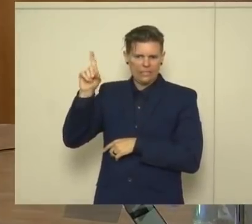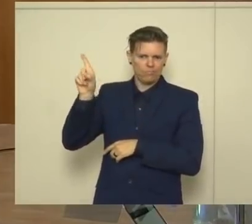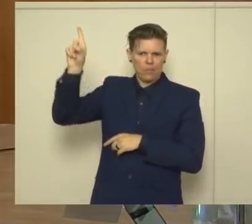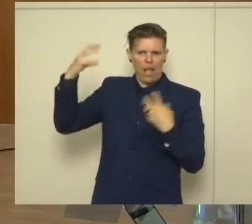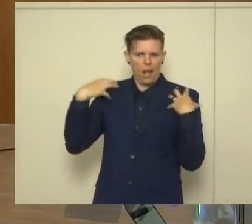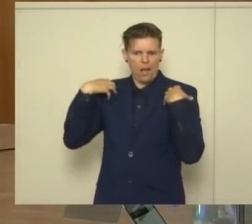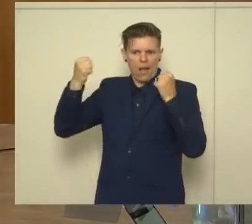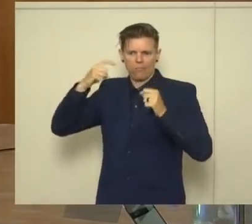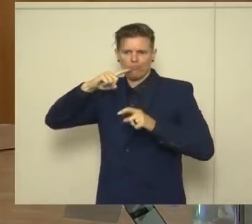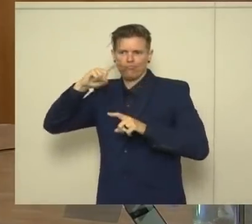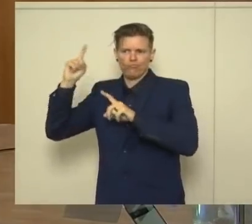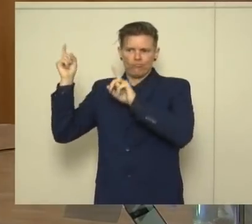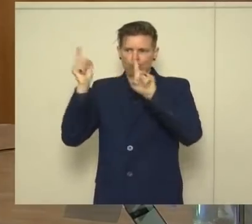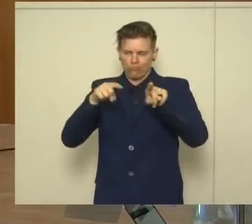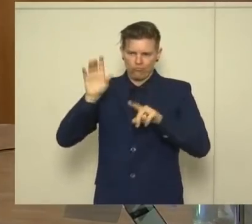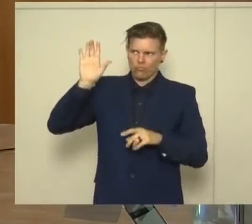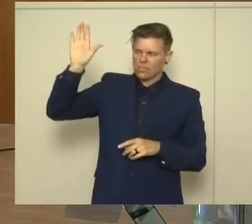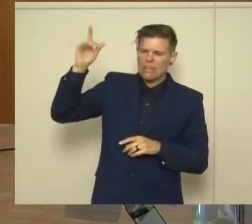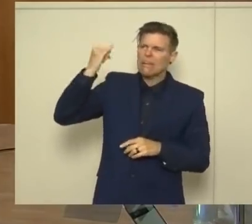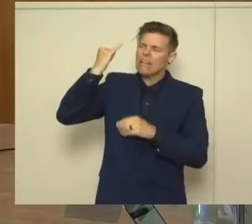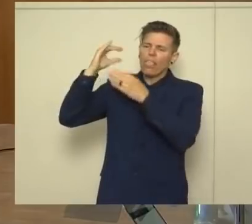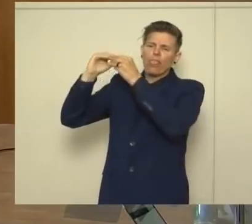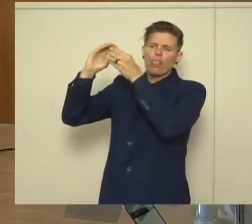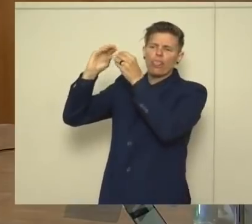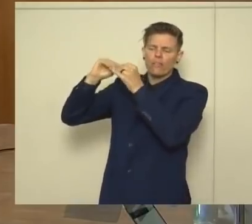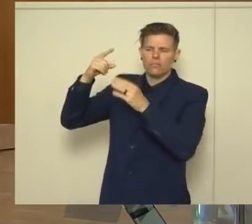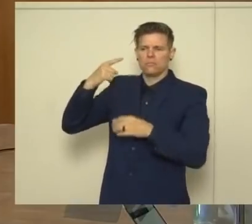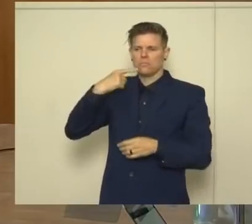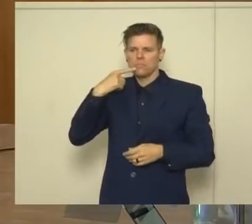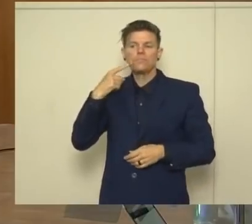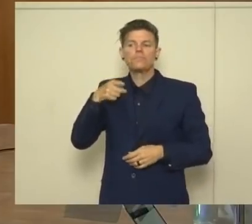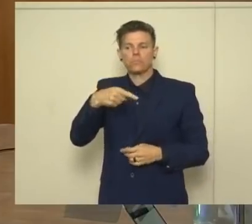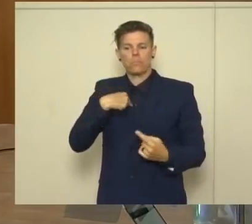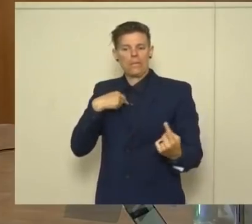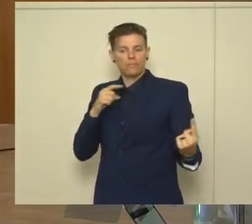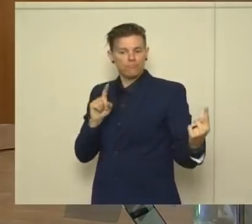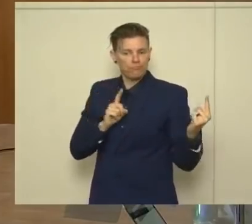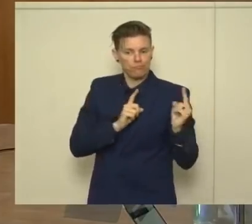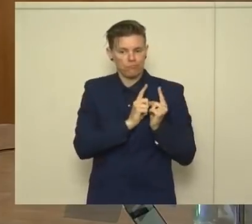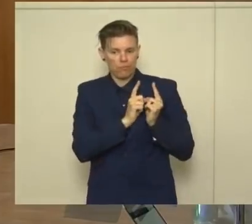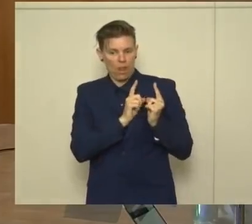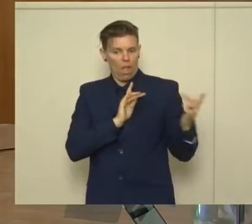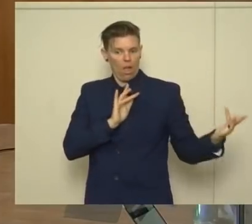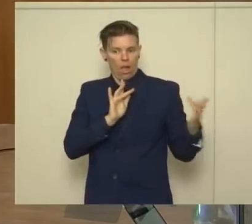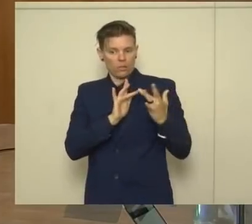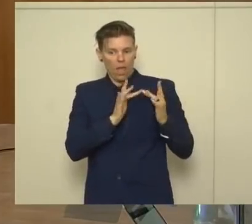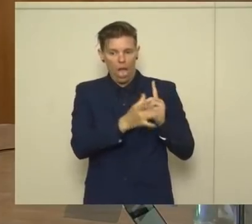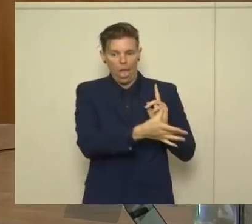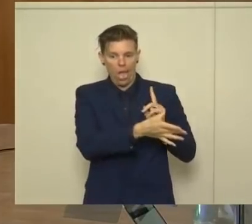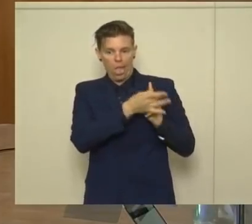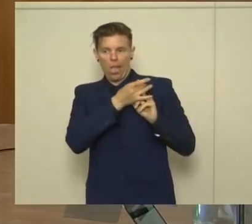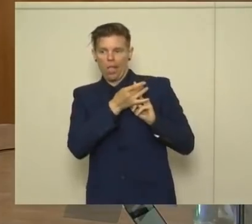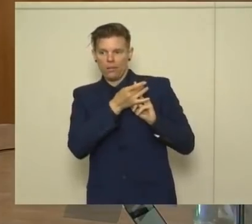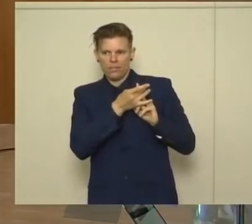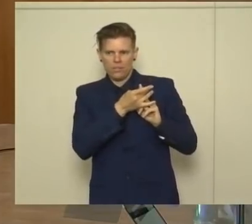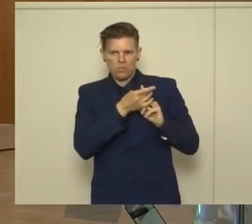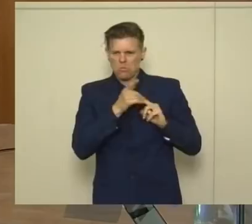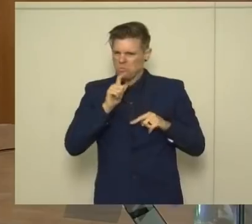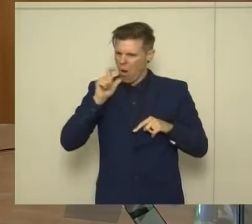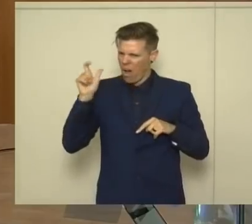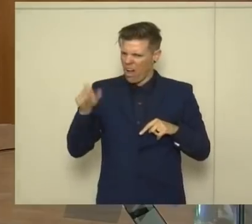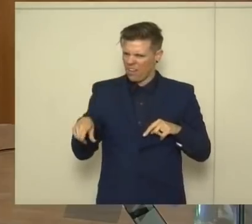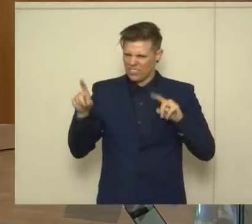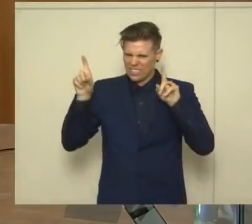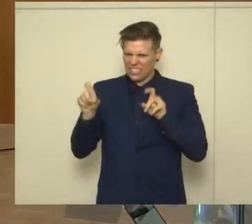you've been in contact with a positive case, you don't necessarily need to get tested unless you're showing